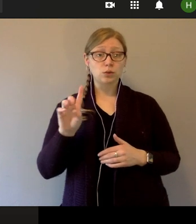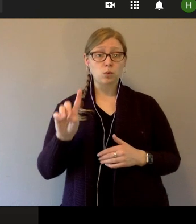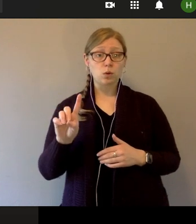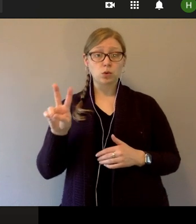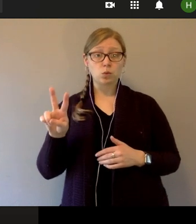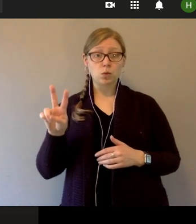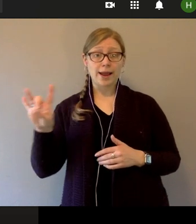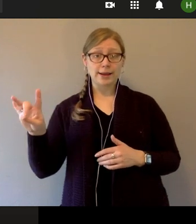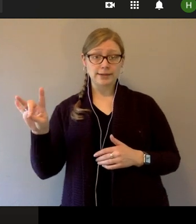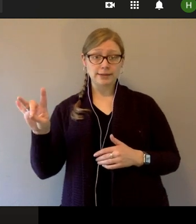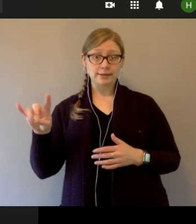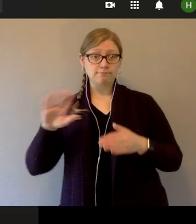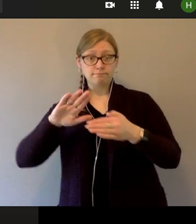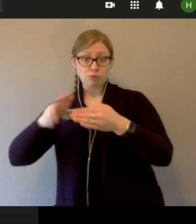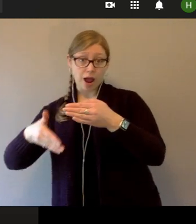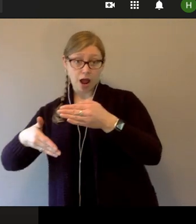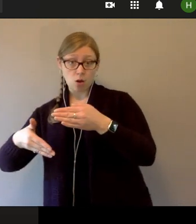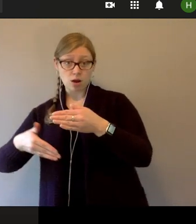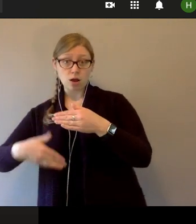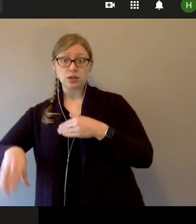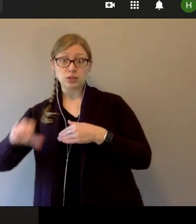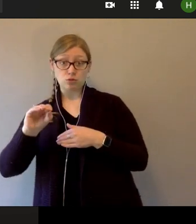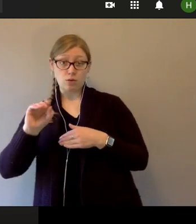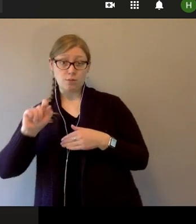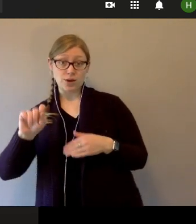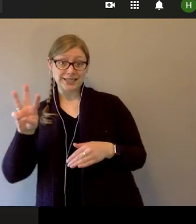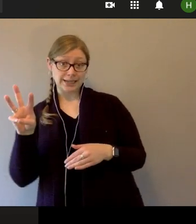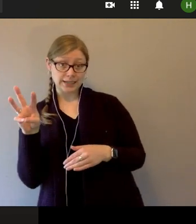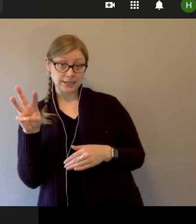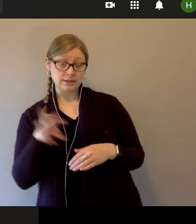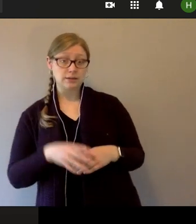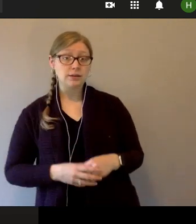0.6128. So this is going to be 0.6